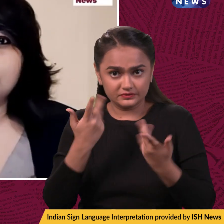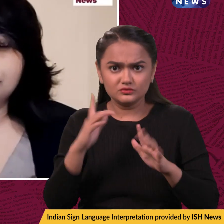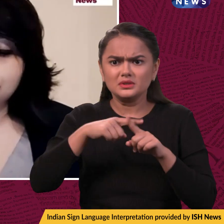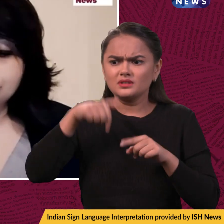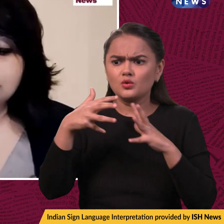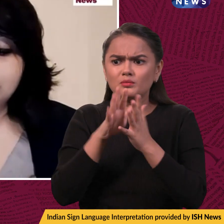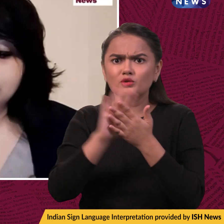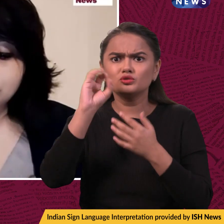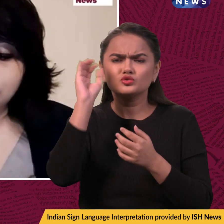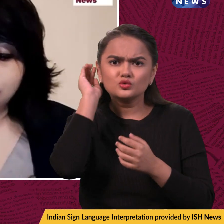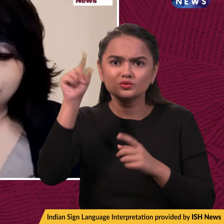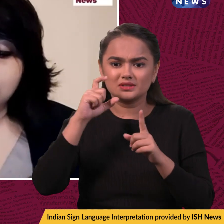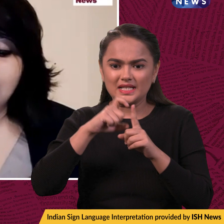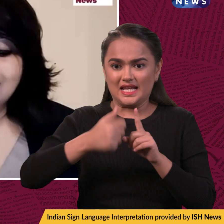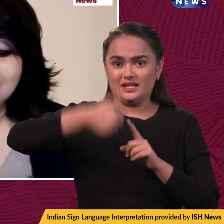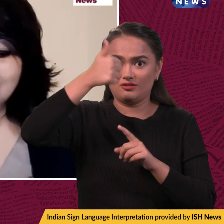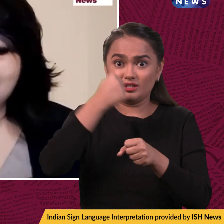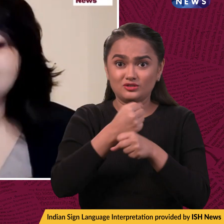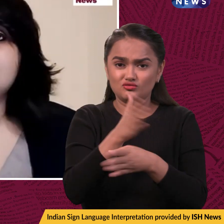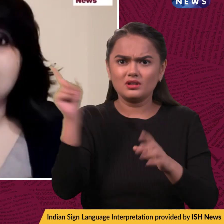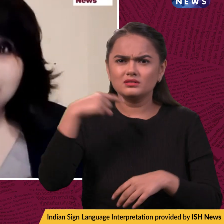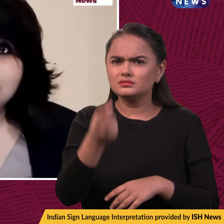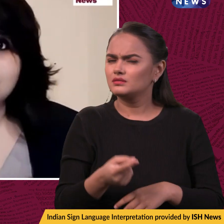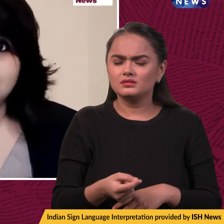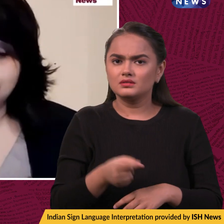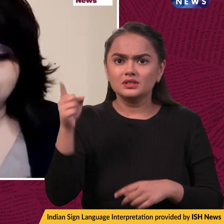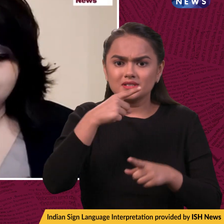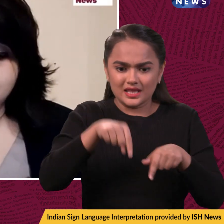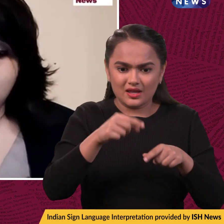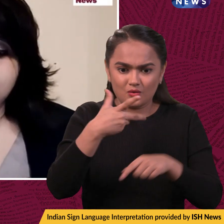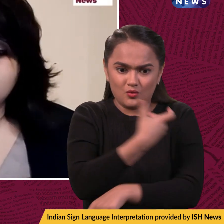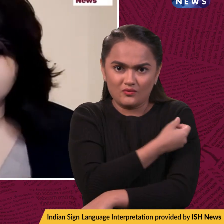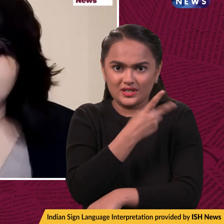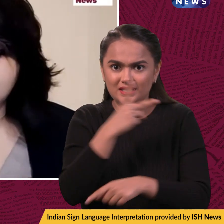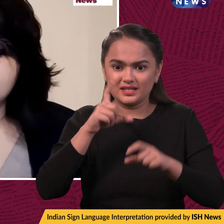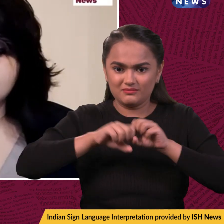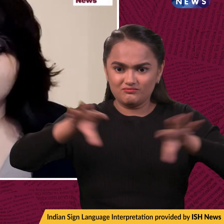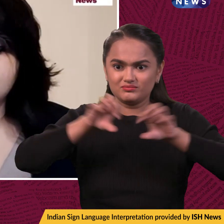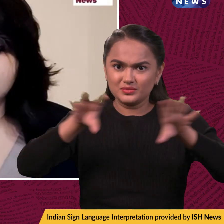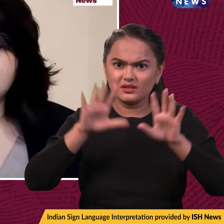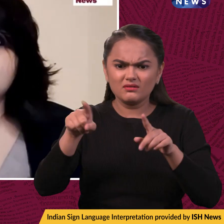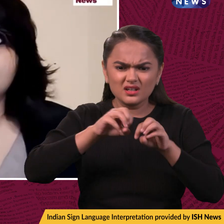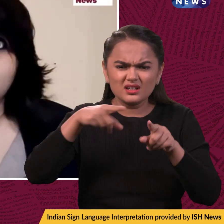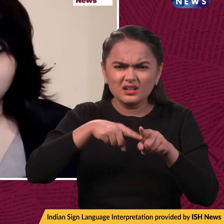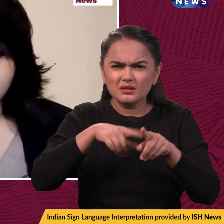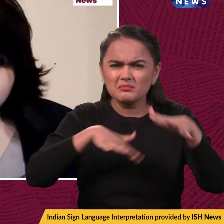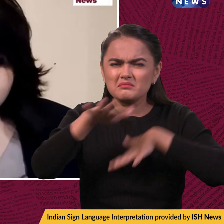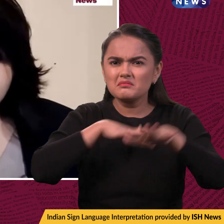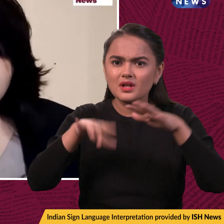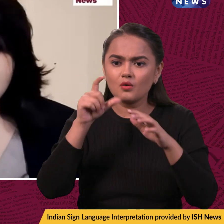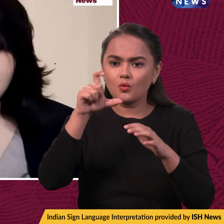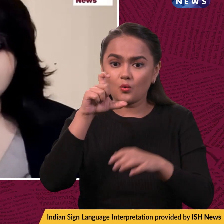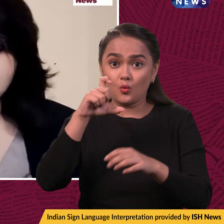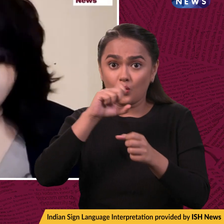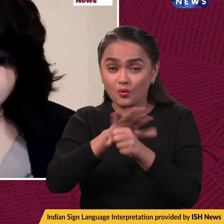news, WHO's Director General has slammed the uneven distribution of COVID vaccines and called the distribution of COVID